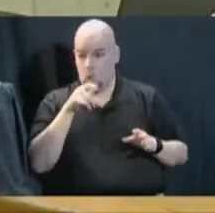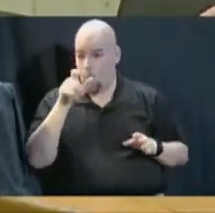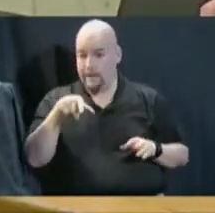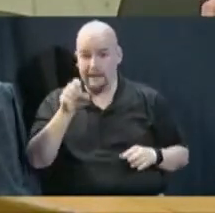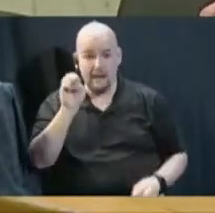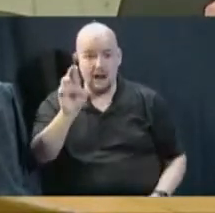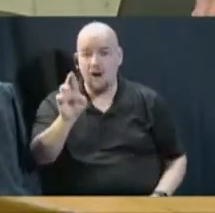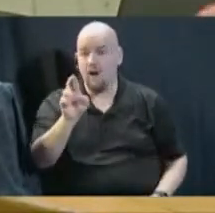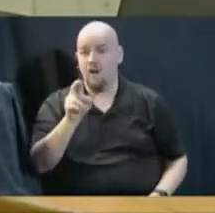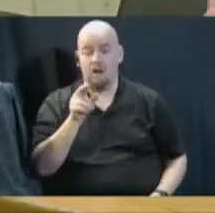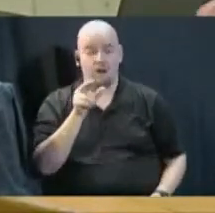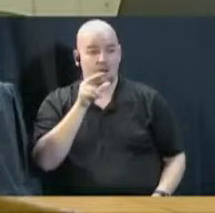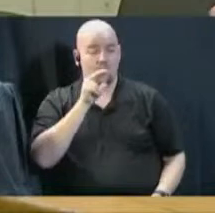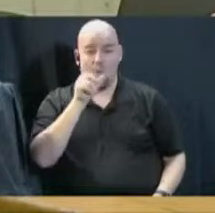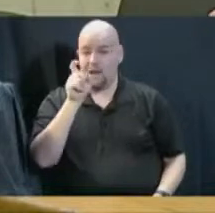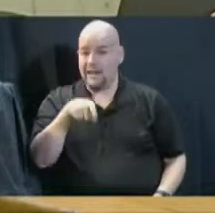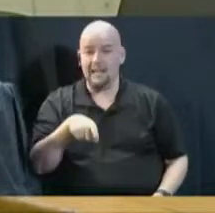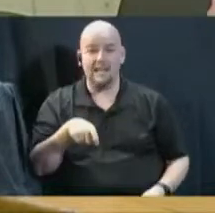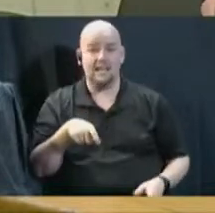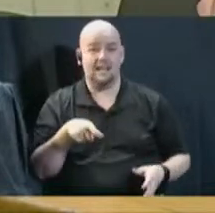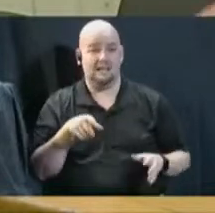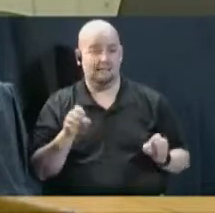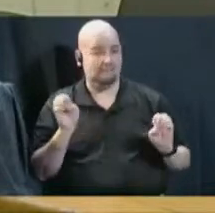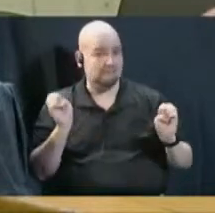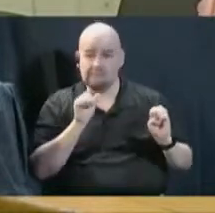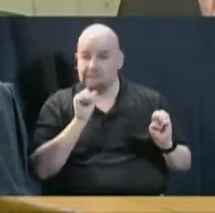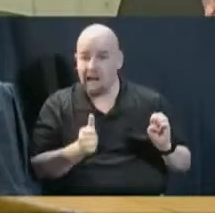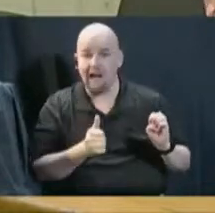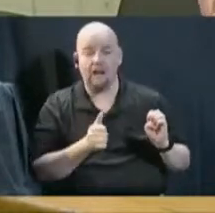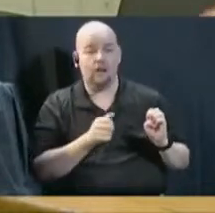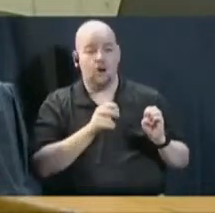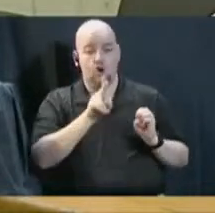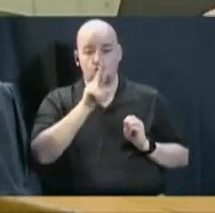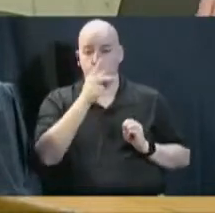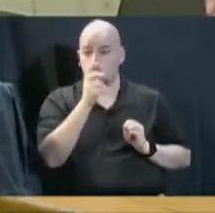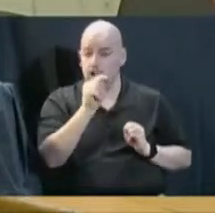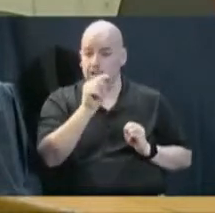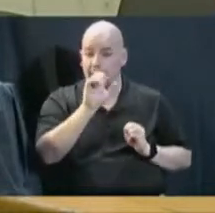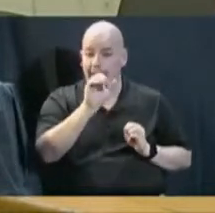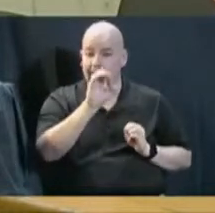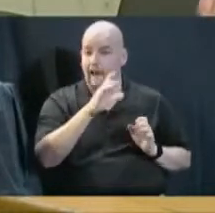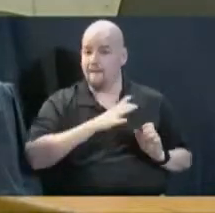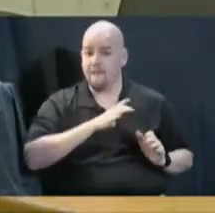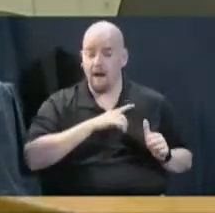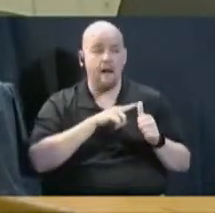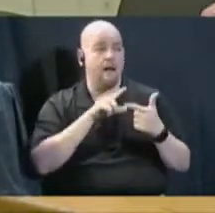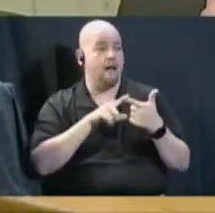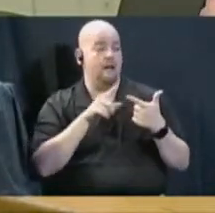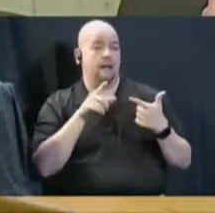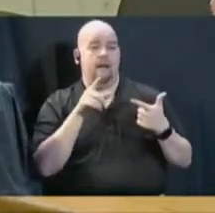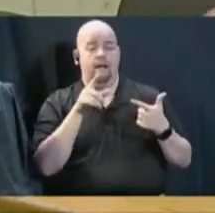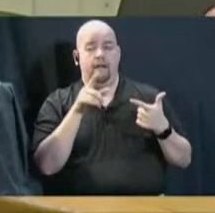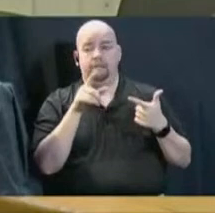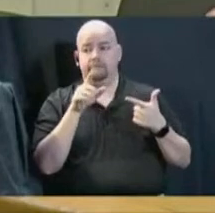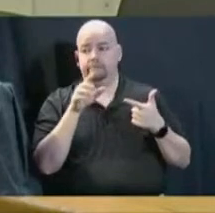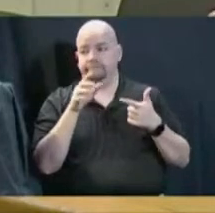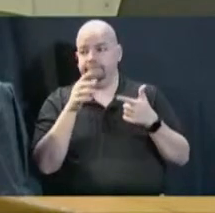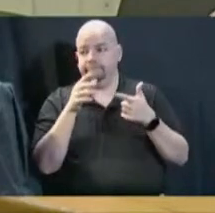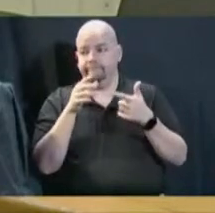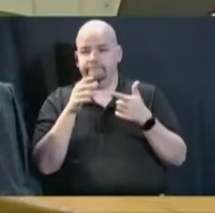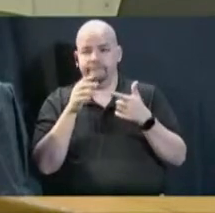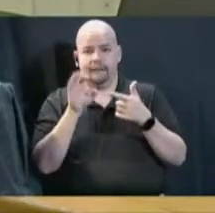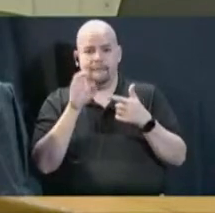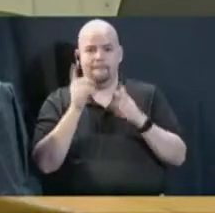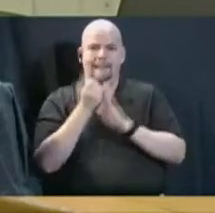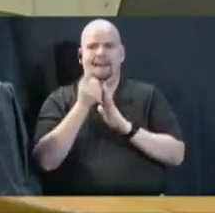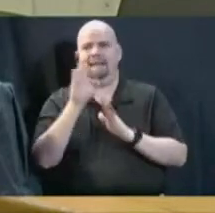department for whatever is, urgent cares are there, walk-in clinics are there, primary care doctors are there. There's all kinds of